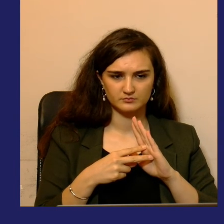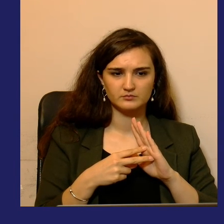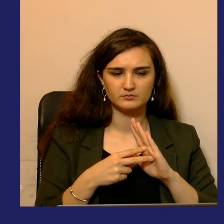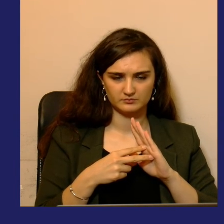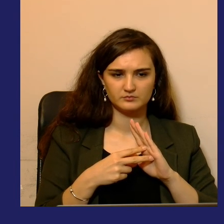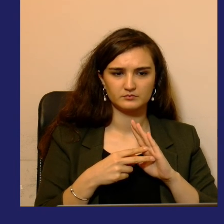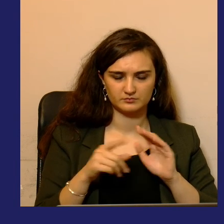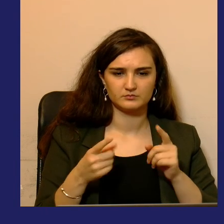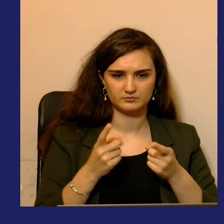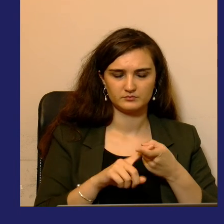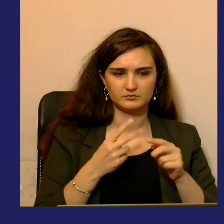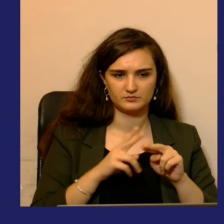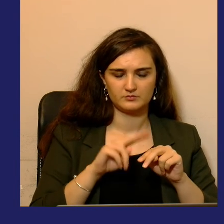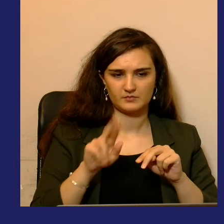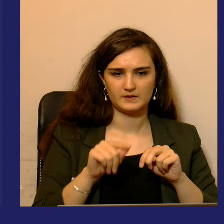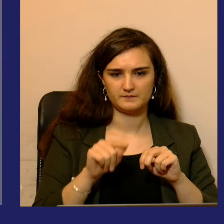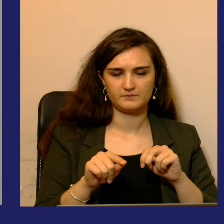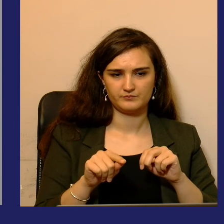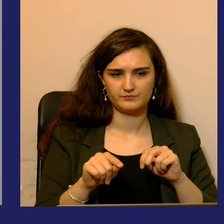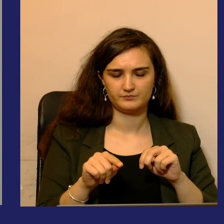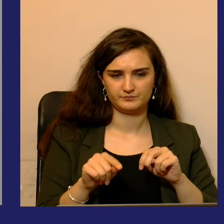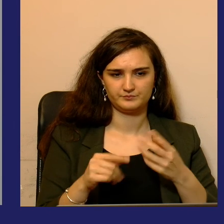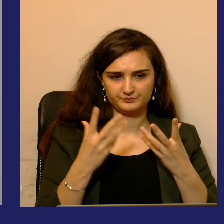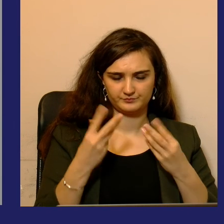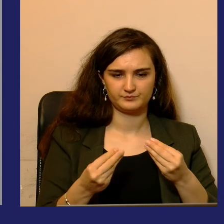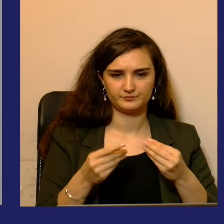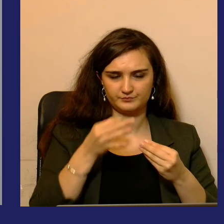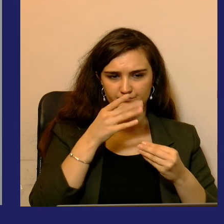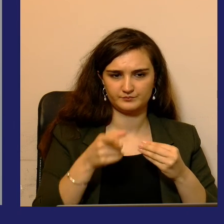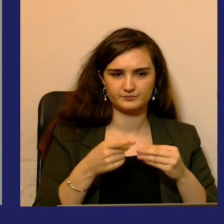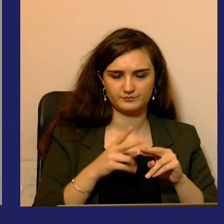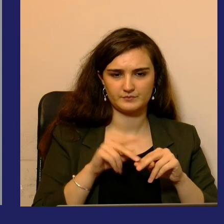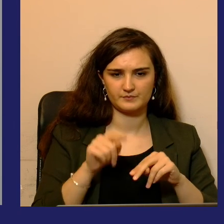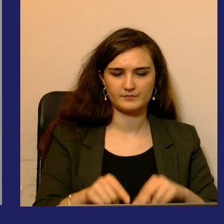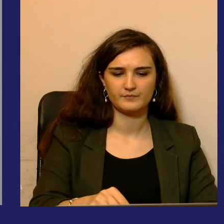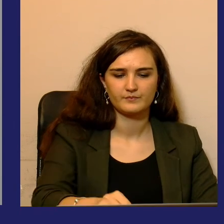that are legitimate and that they enjoy public confidence.